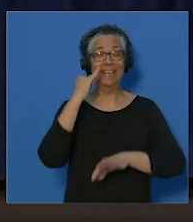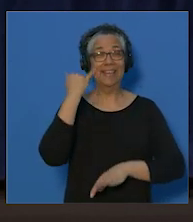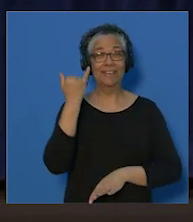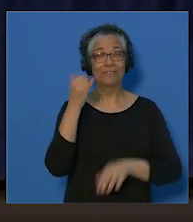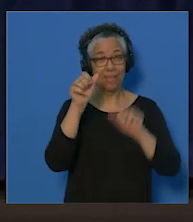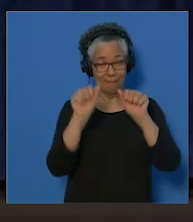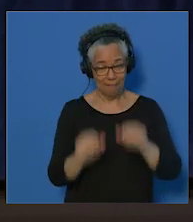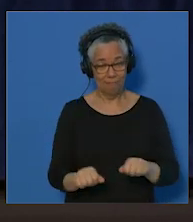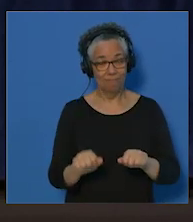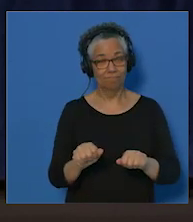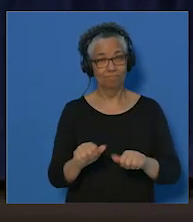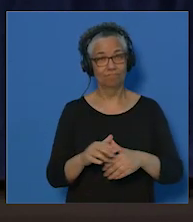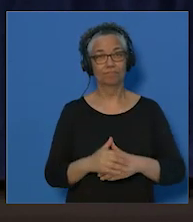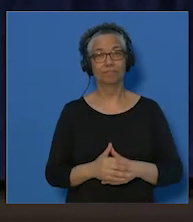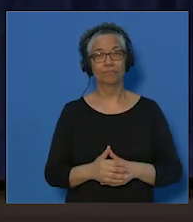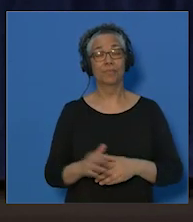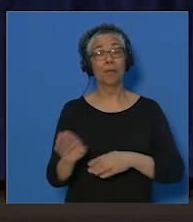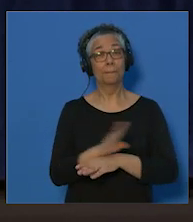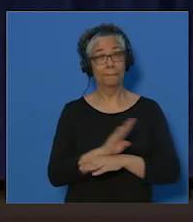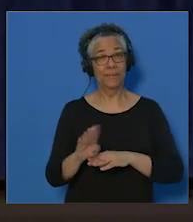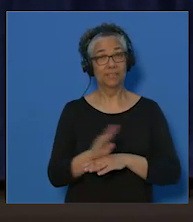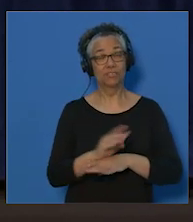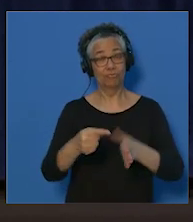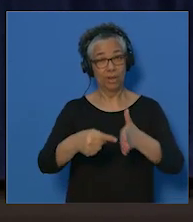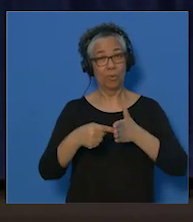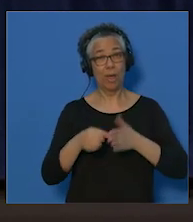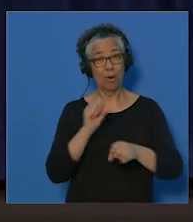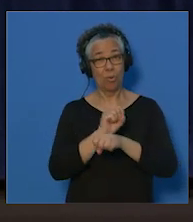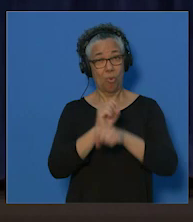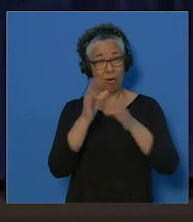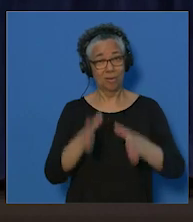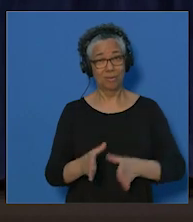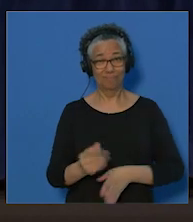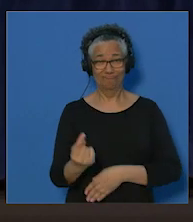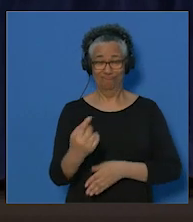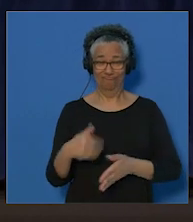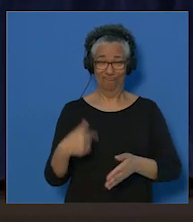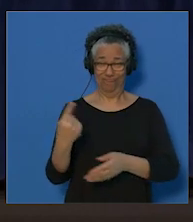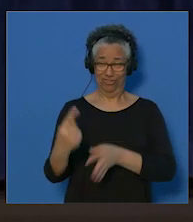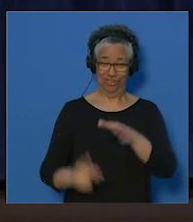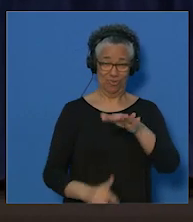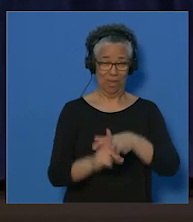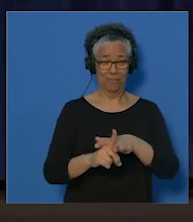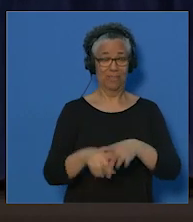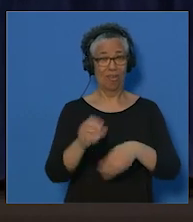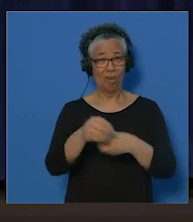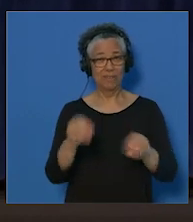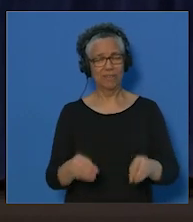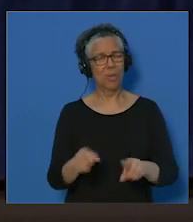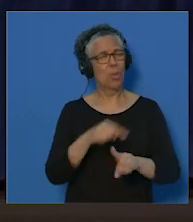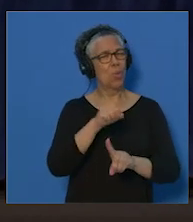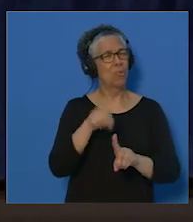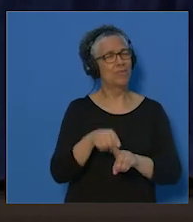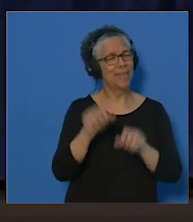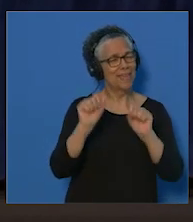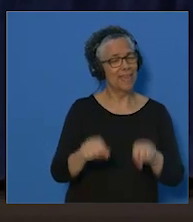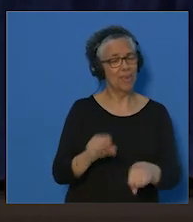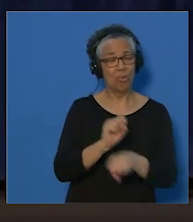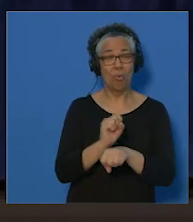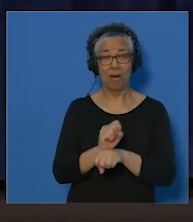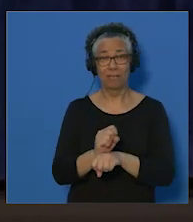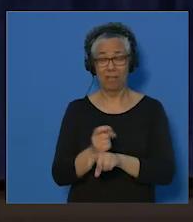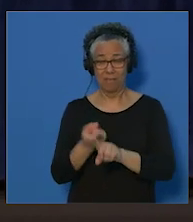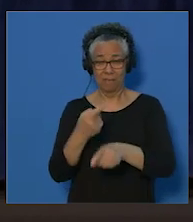able to do so. Businesses that are requiring workers to come into the office when those workers are able to work from